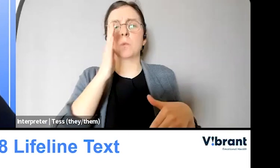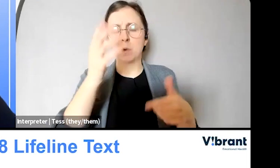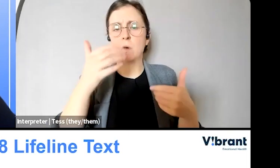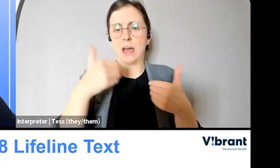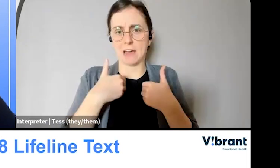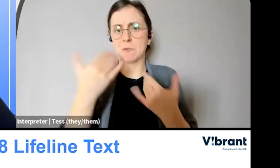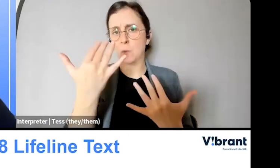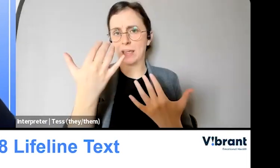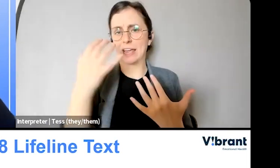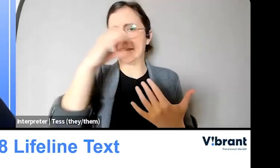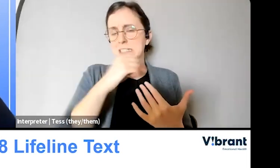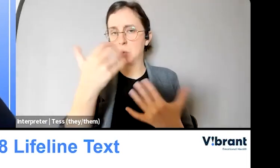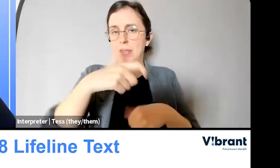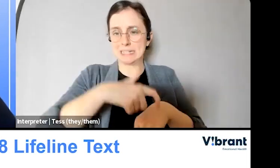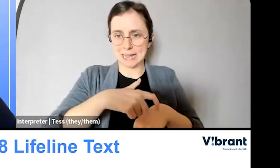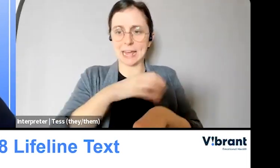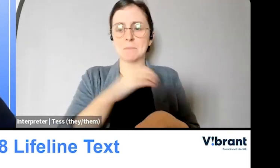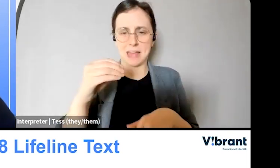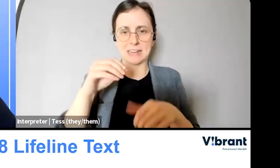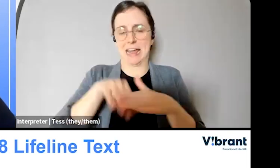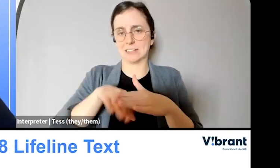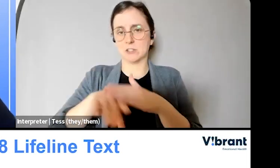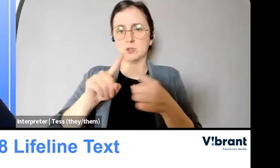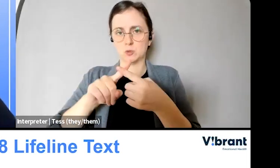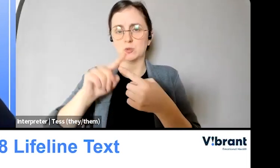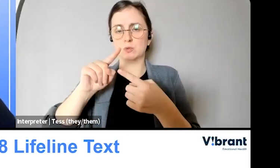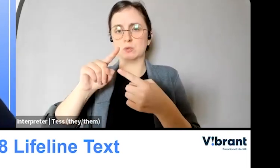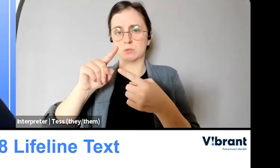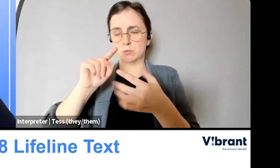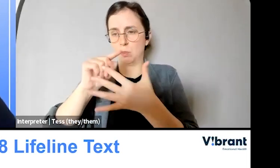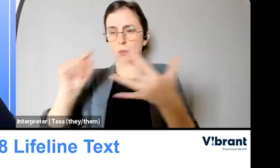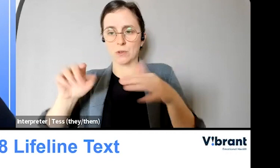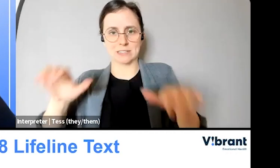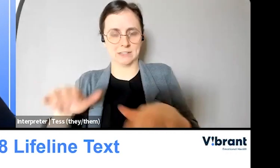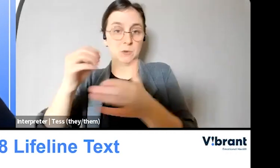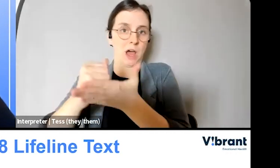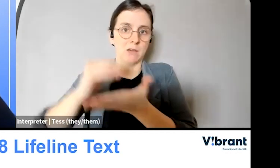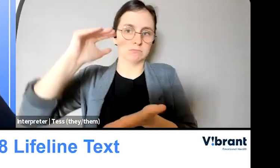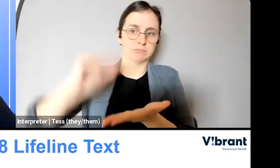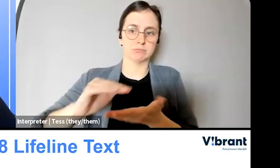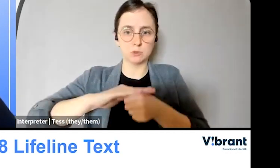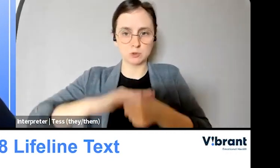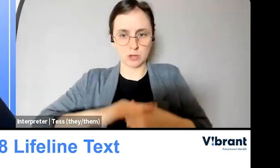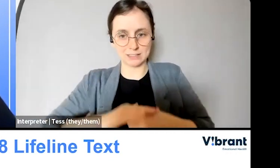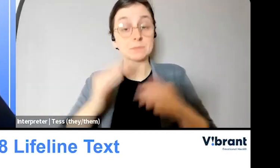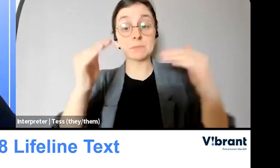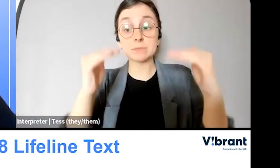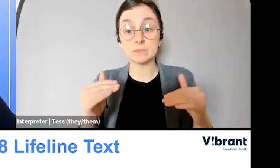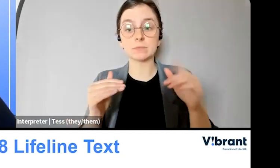counselor. So if we go to the next slide, because I think this illustrates what happens during